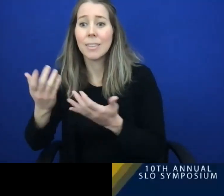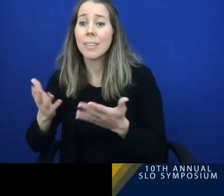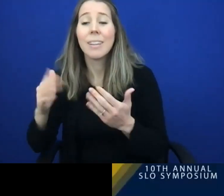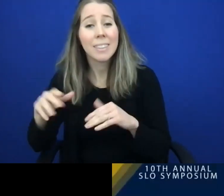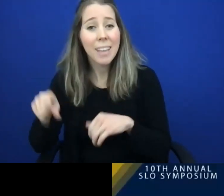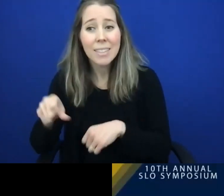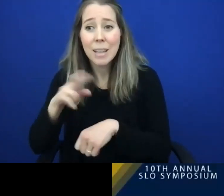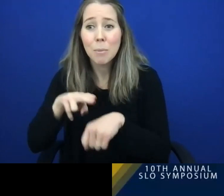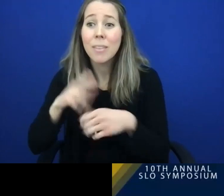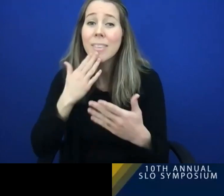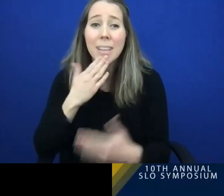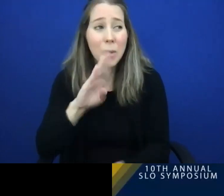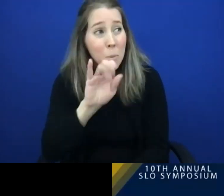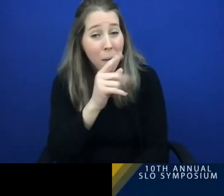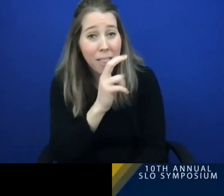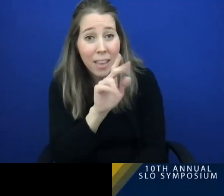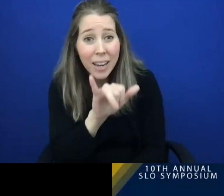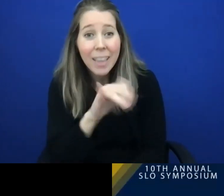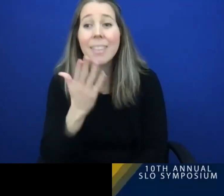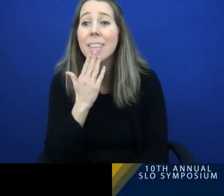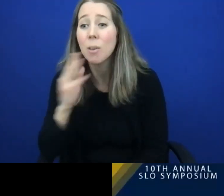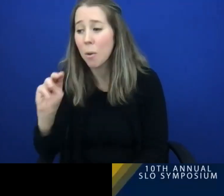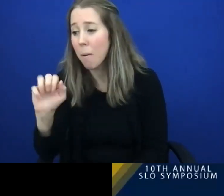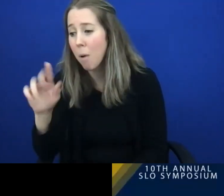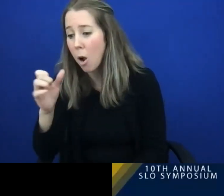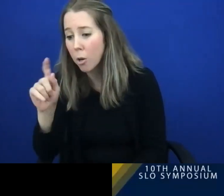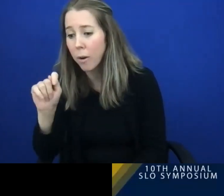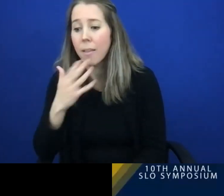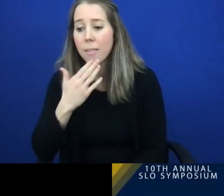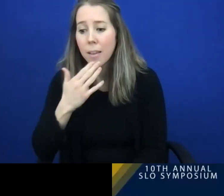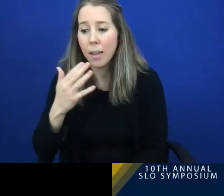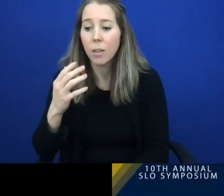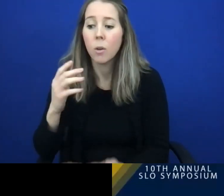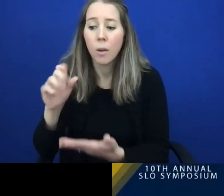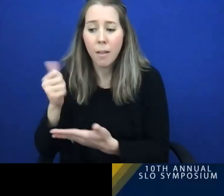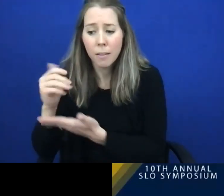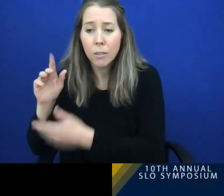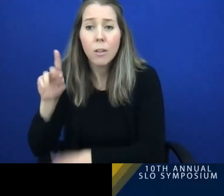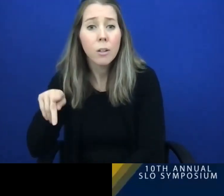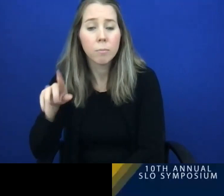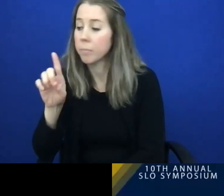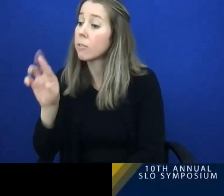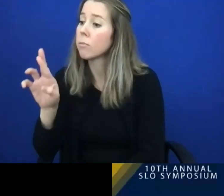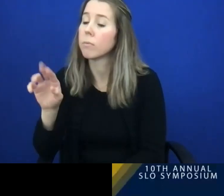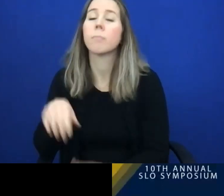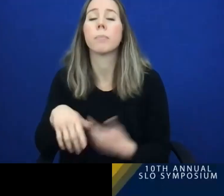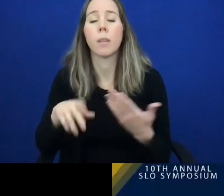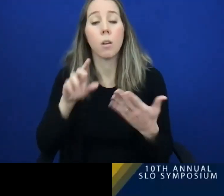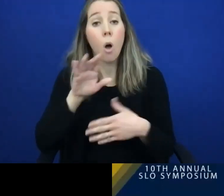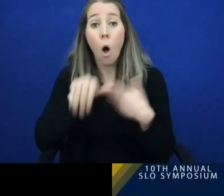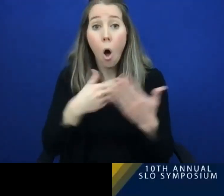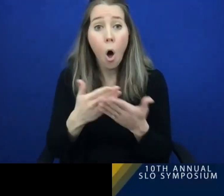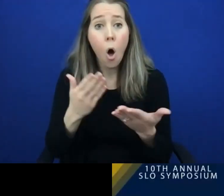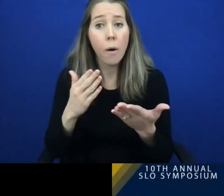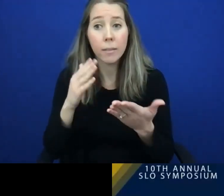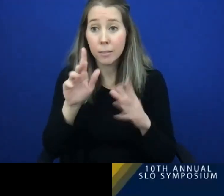you. Thank you very much, Bethany. Thank you. Thank you, Margaret. Thank you, Dr. Moodian. Yeah, these are all topics that are just ongoing, and you have